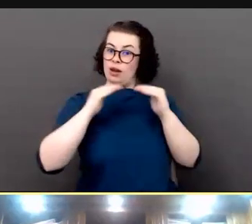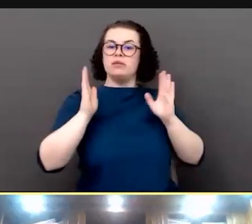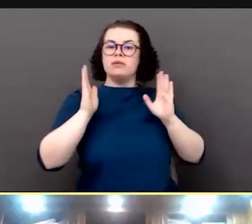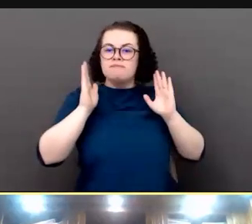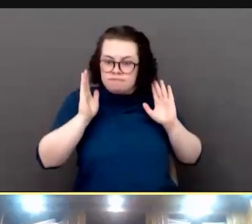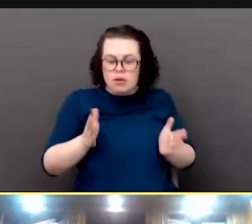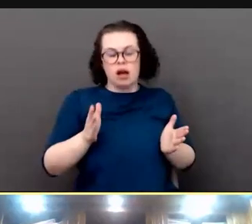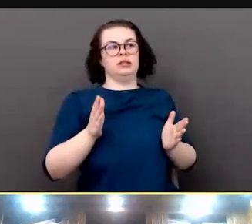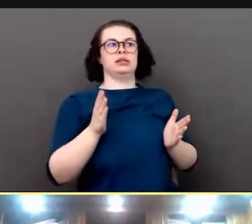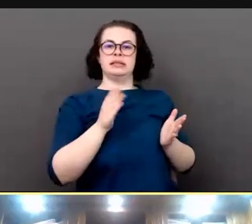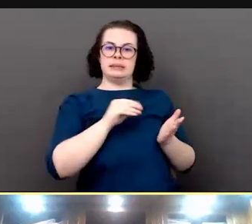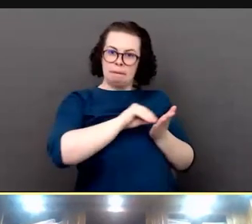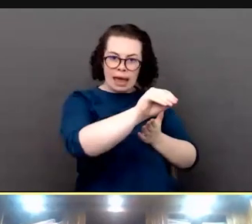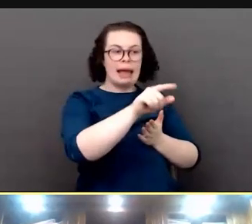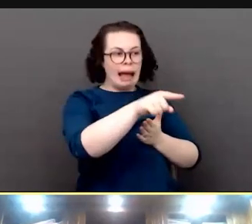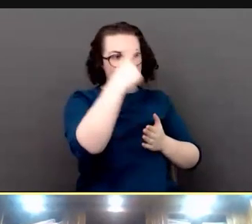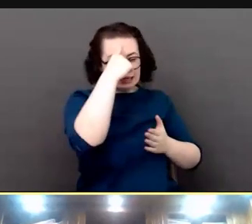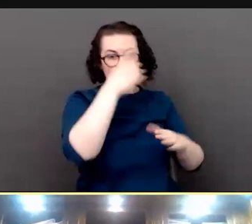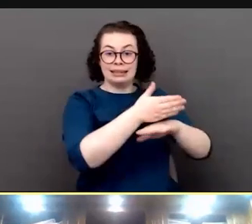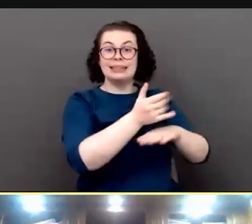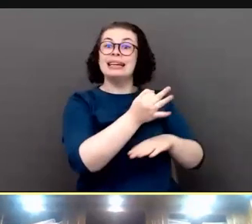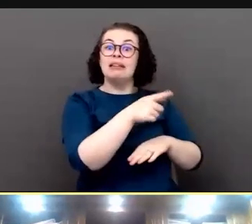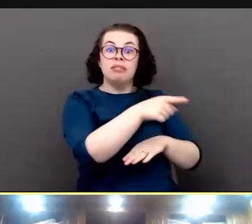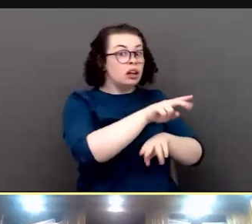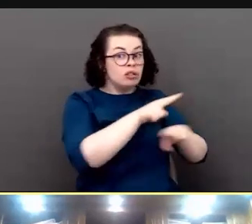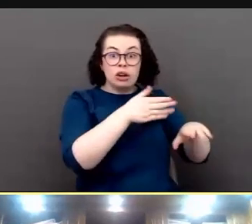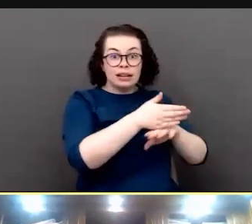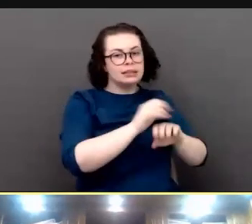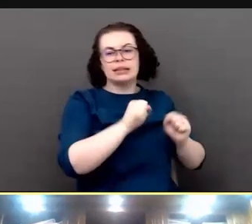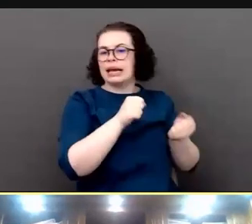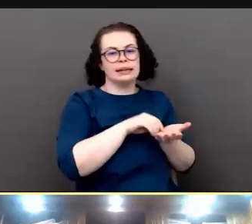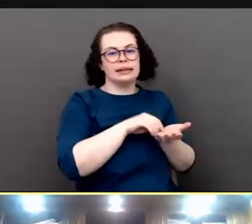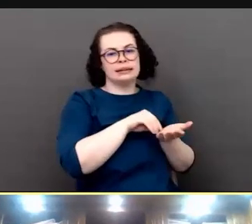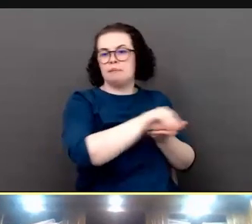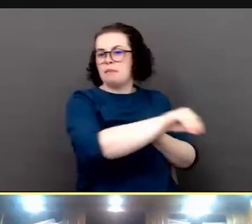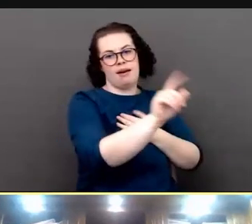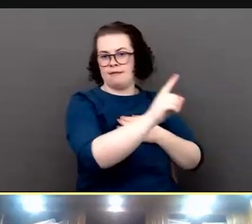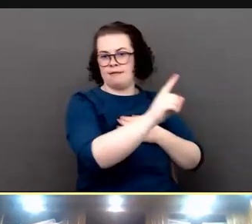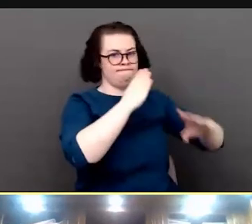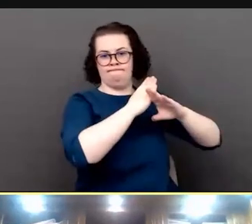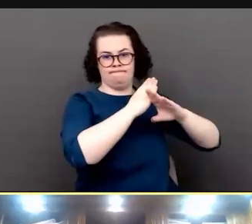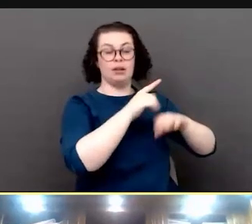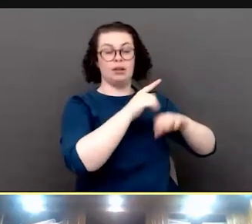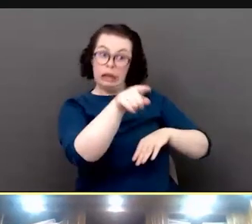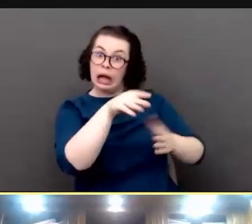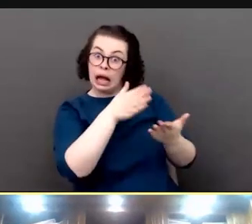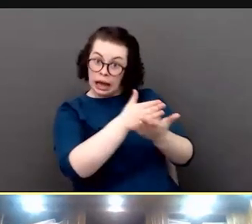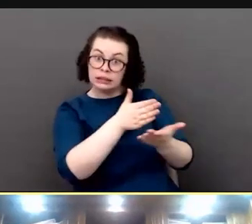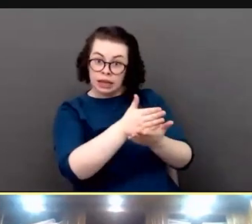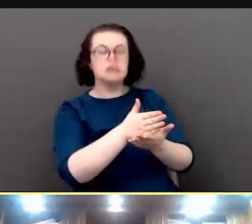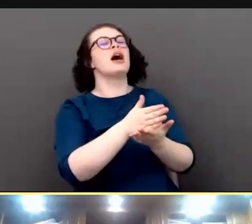European structural funds. When new funds are spent, accessibility must be observed. But also, we have embarked